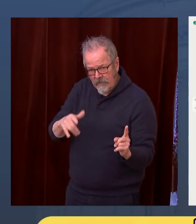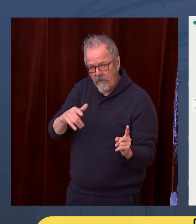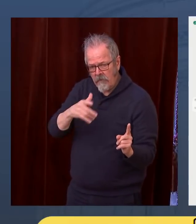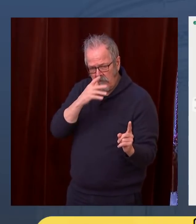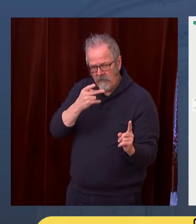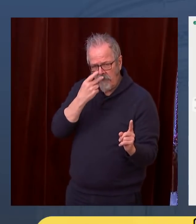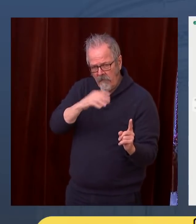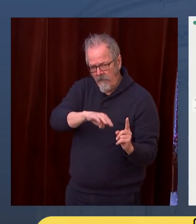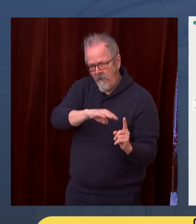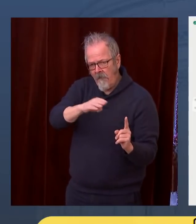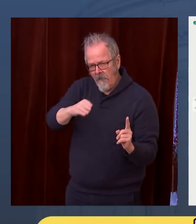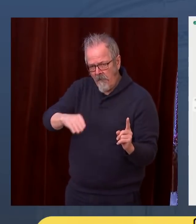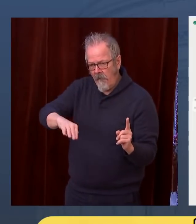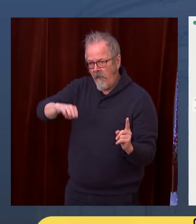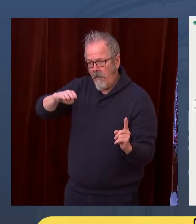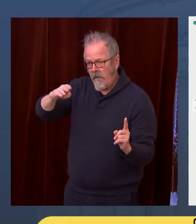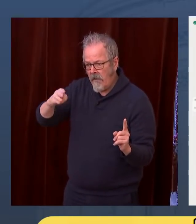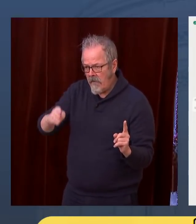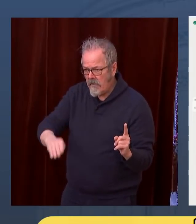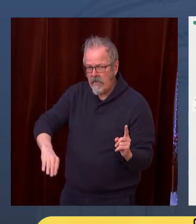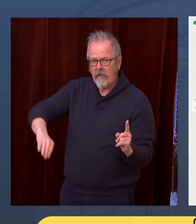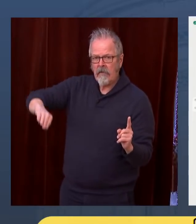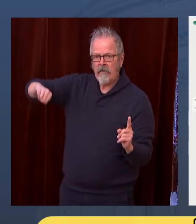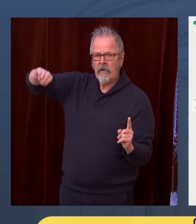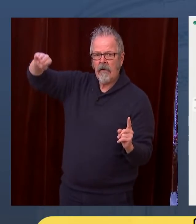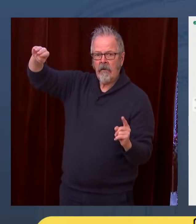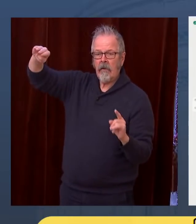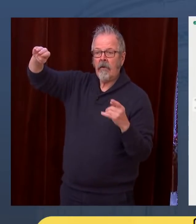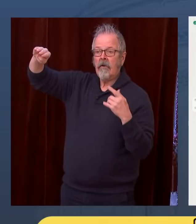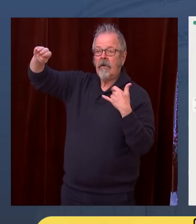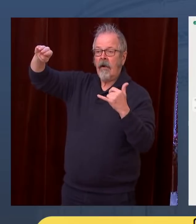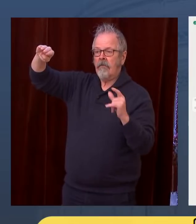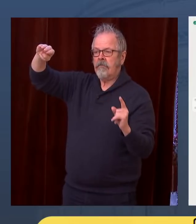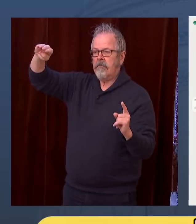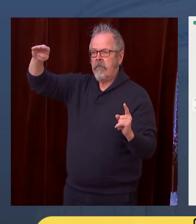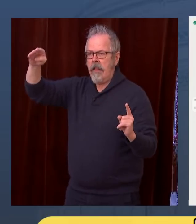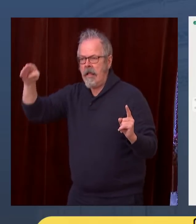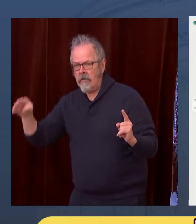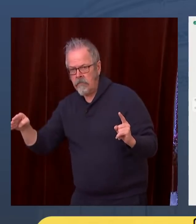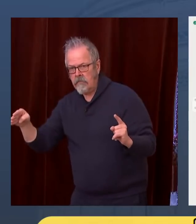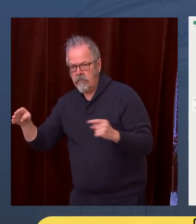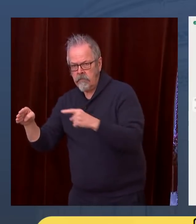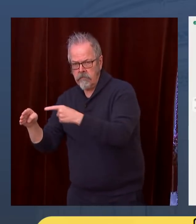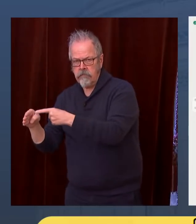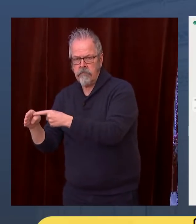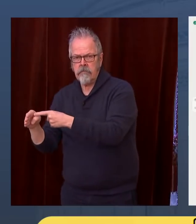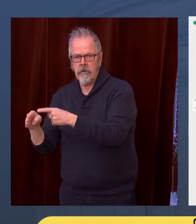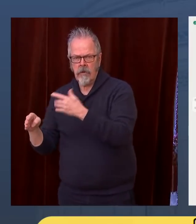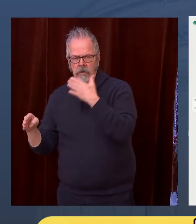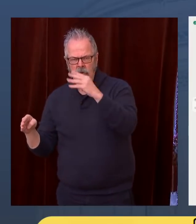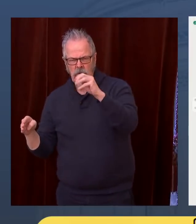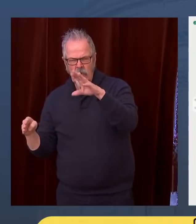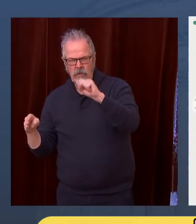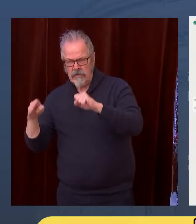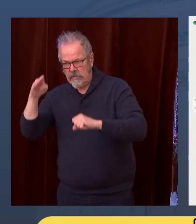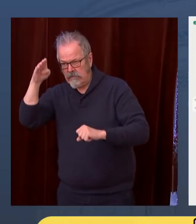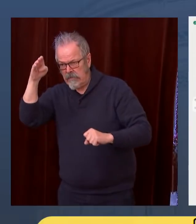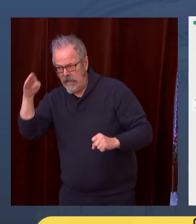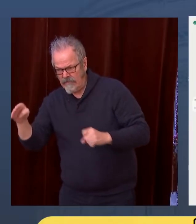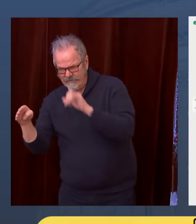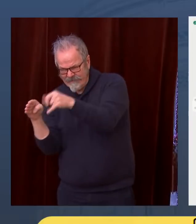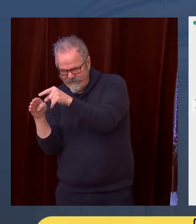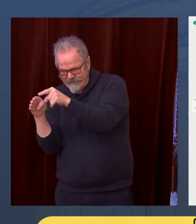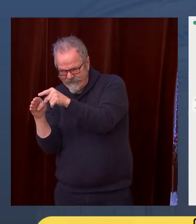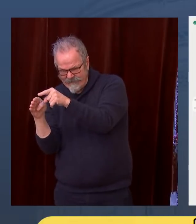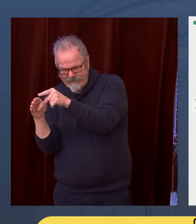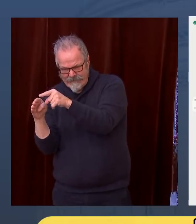are fortunately coming down. That's really good news. Now that's the good news, but there is a hint of caution,